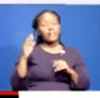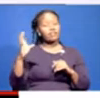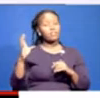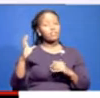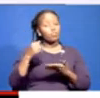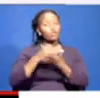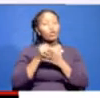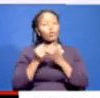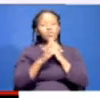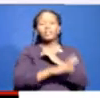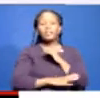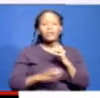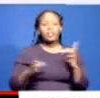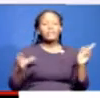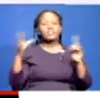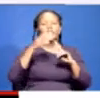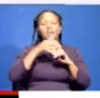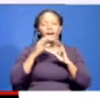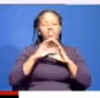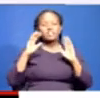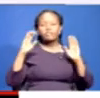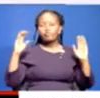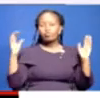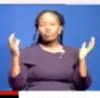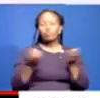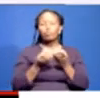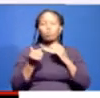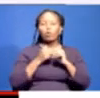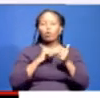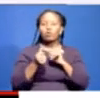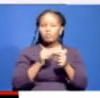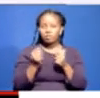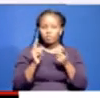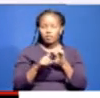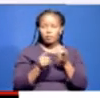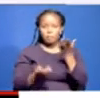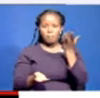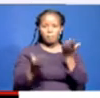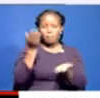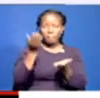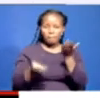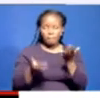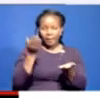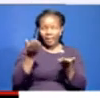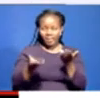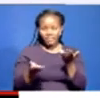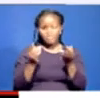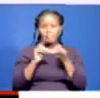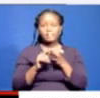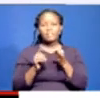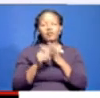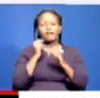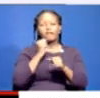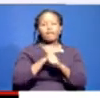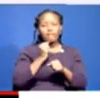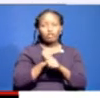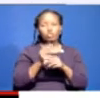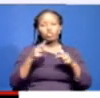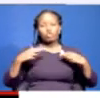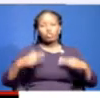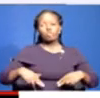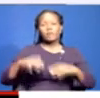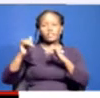achieve global competitiveness, balanced regional development, functional human settlements, and